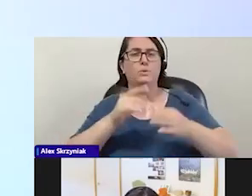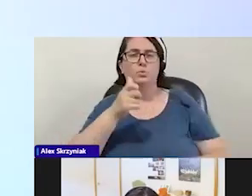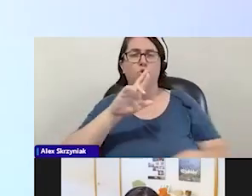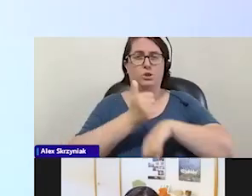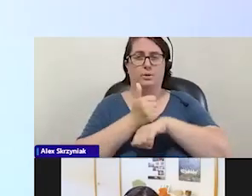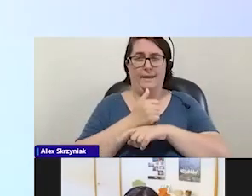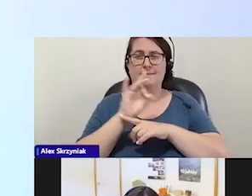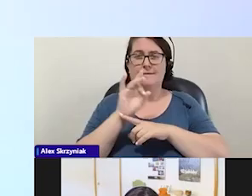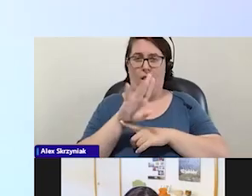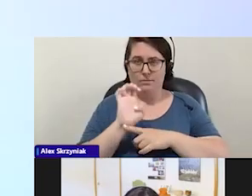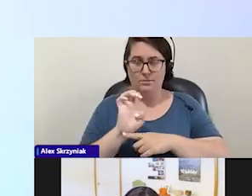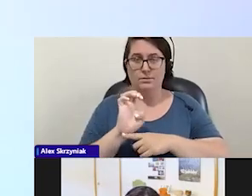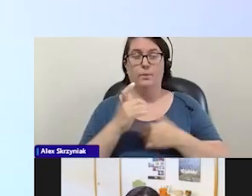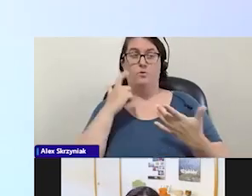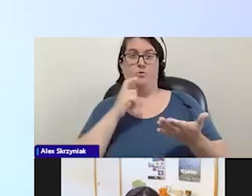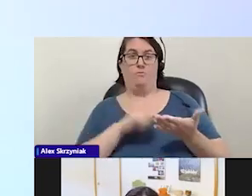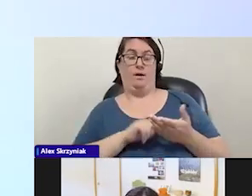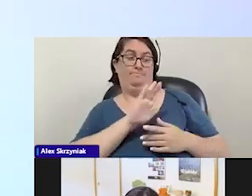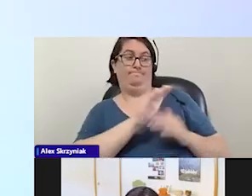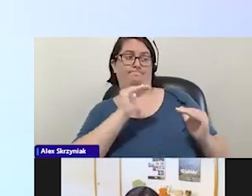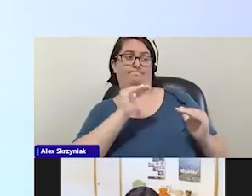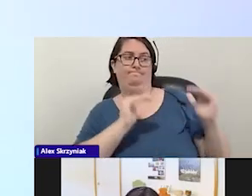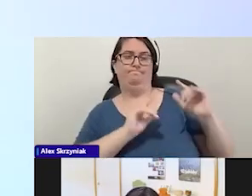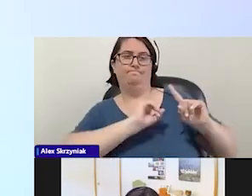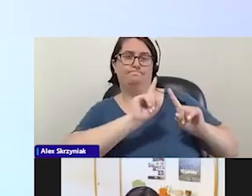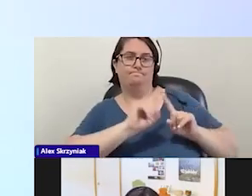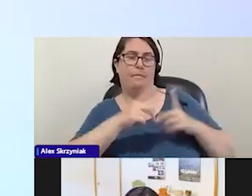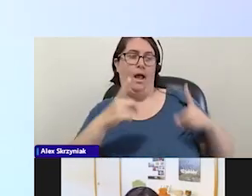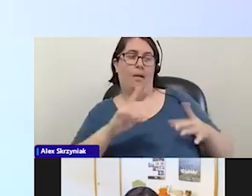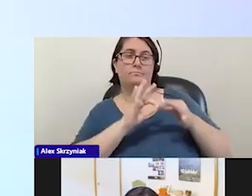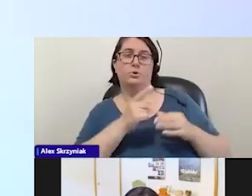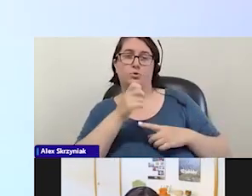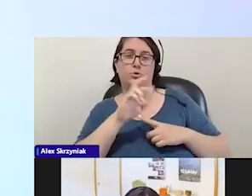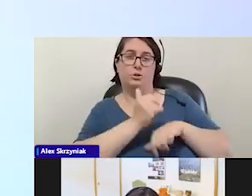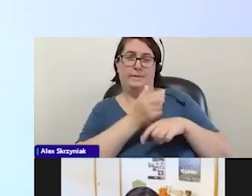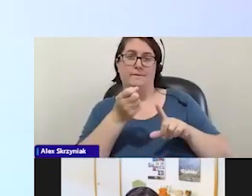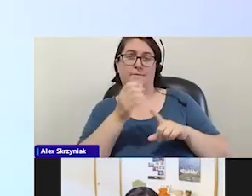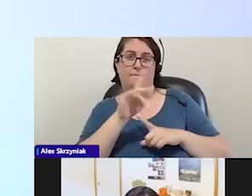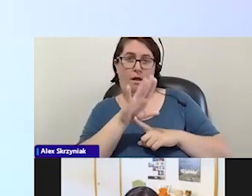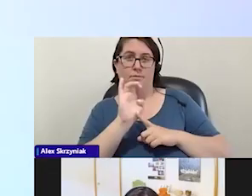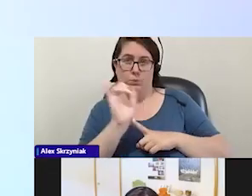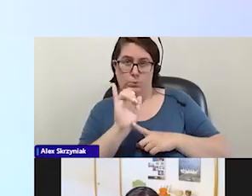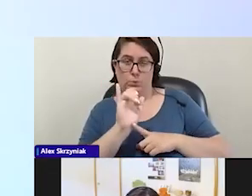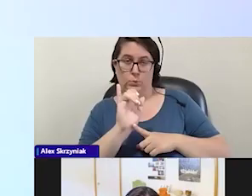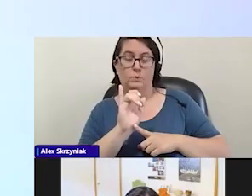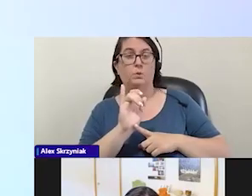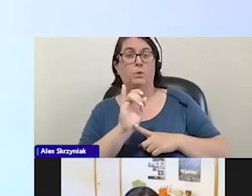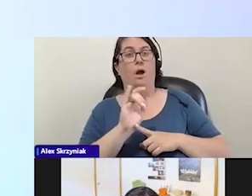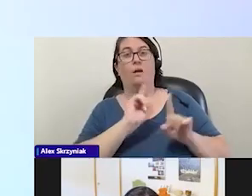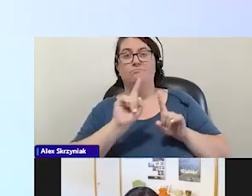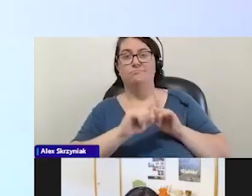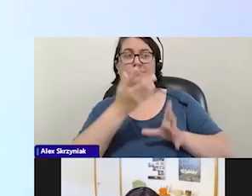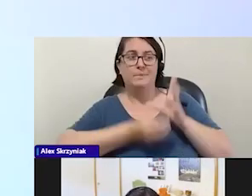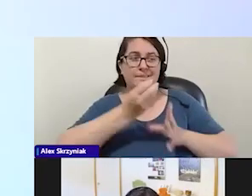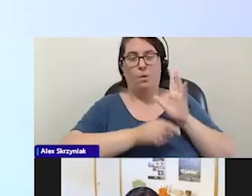today, these nations face disproportionate forms of gender-based violence and a crisis of missing and murdered